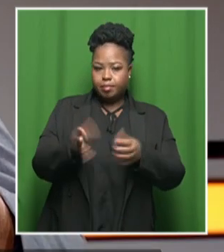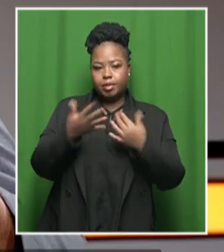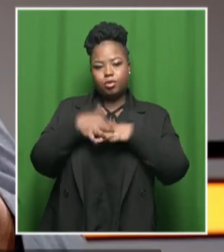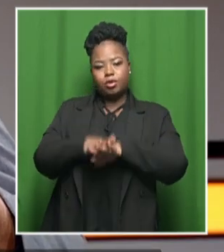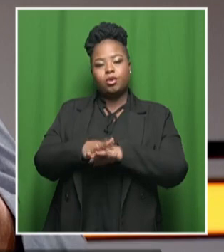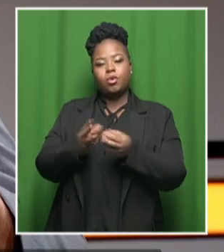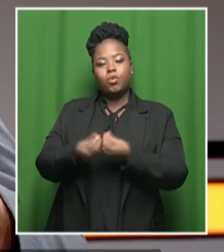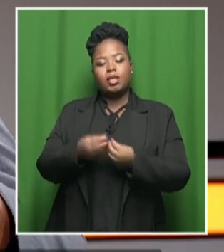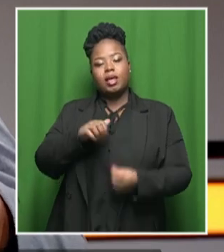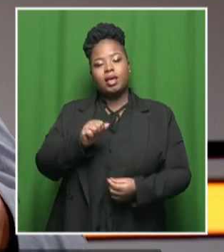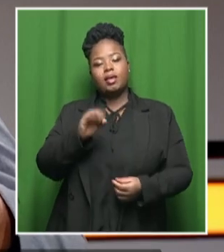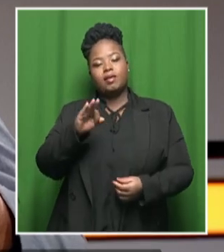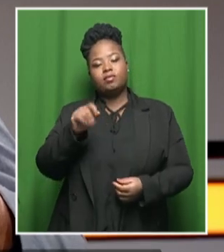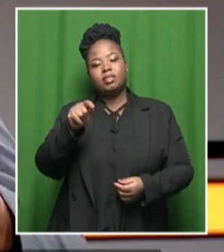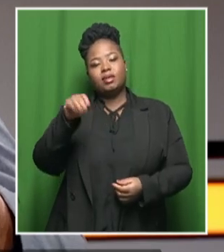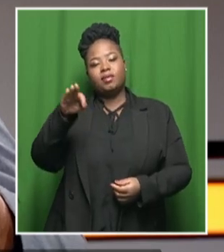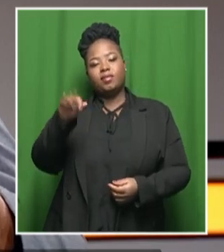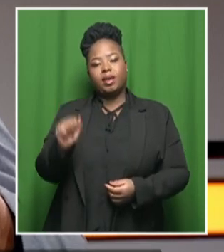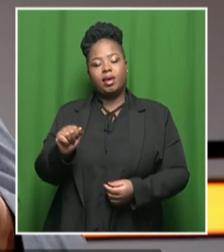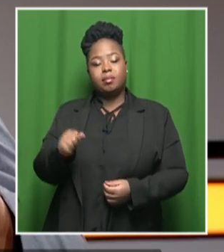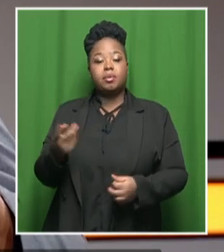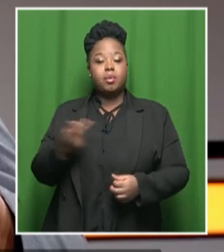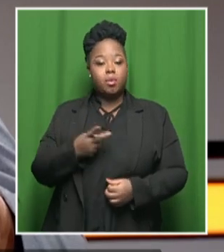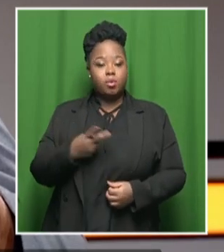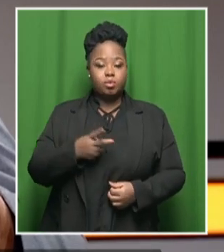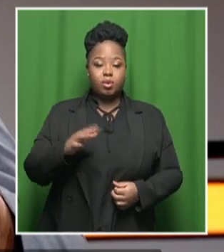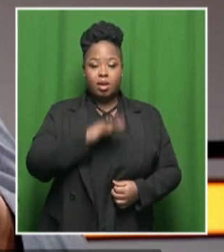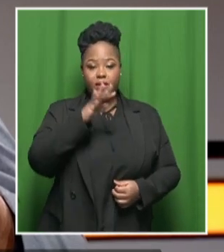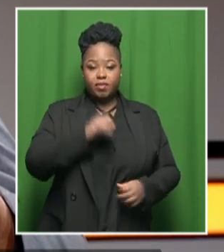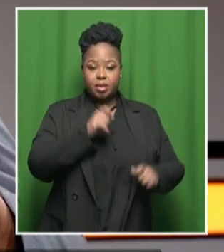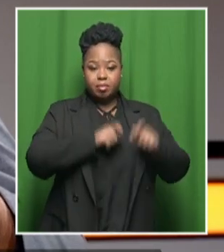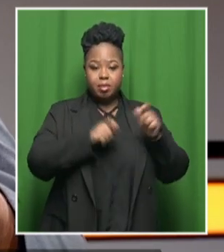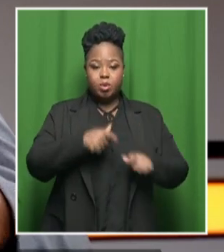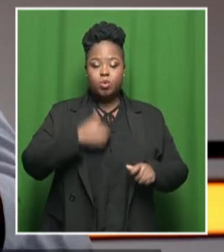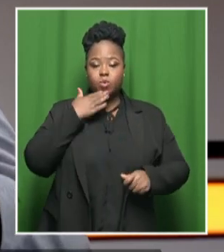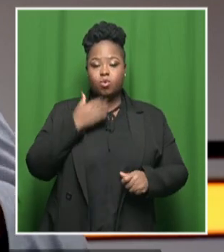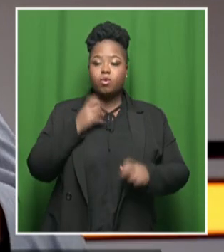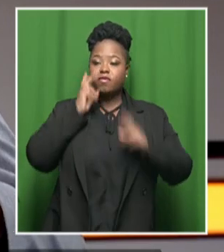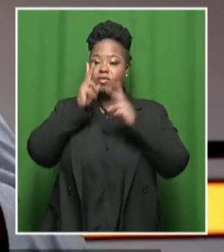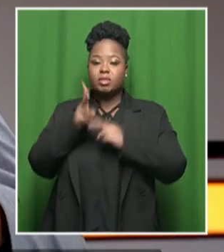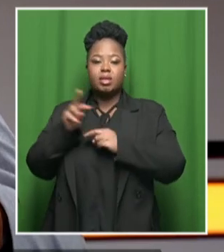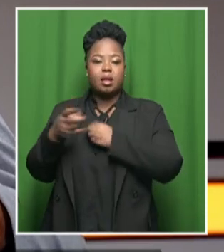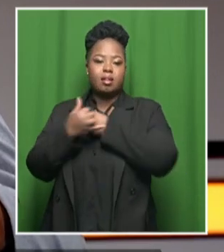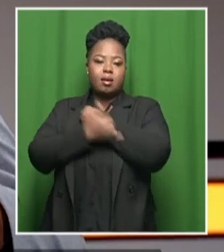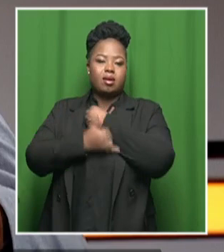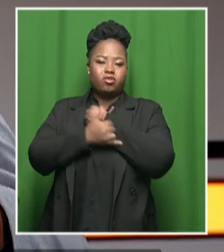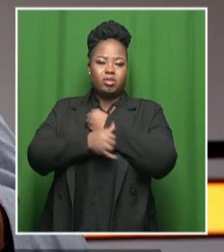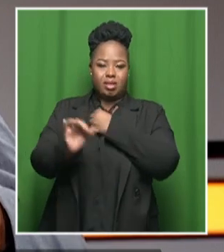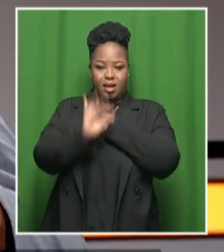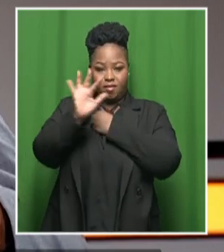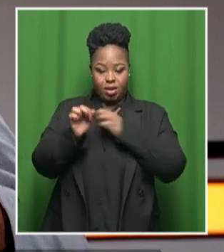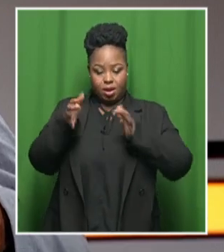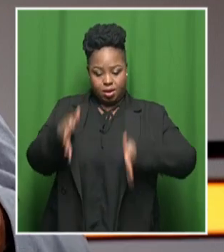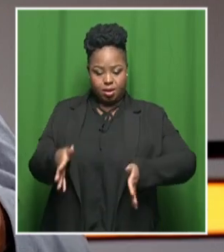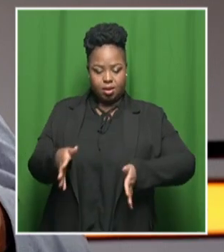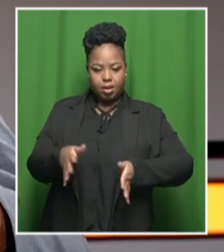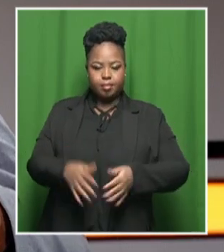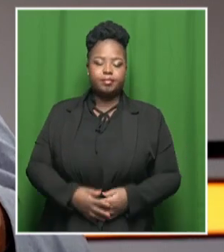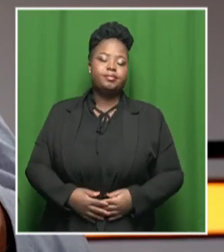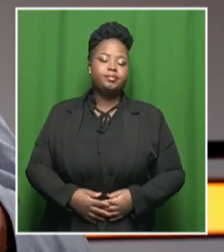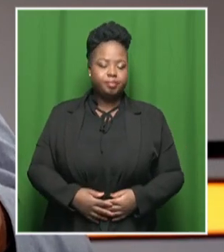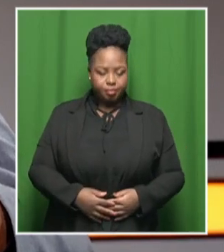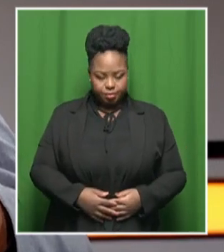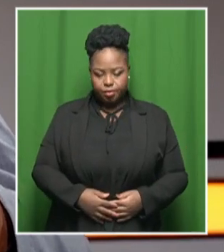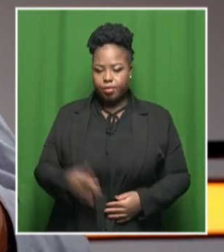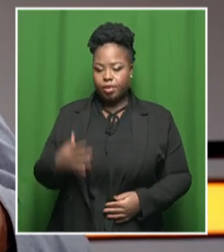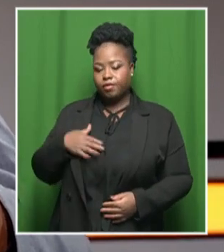agreement that we've got going, but also the movement of Africans within Africa. Well, as you know, Africa is divided. When